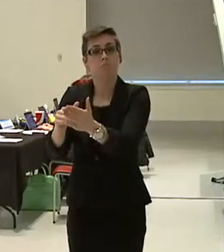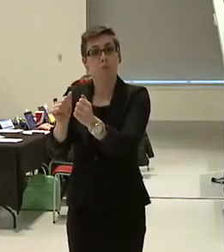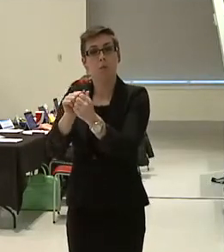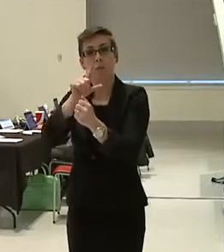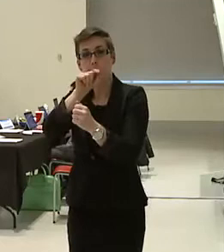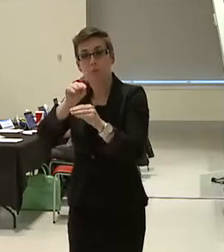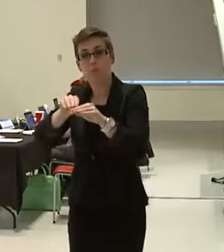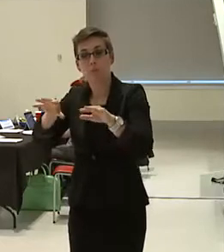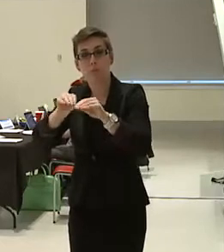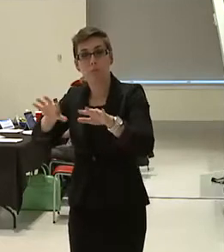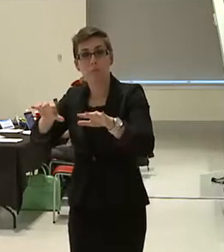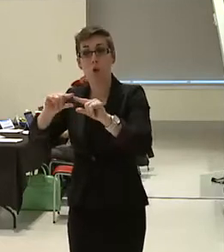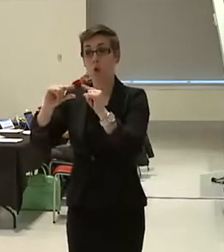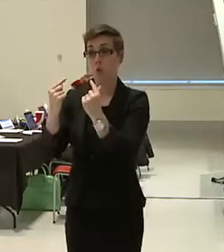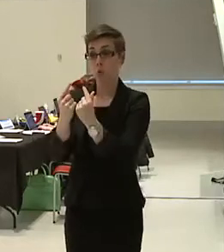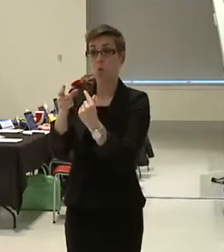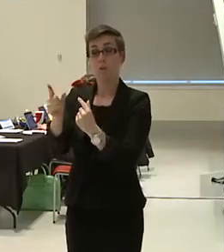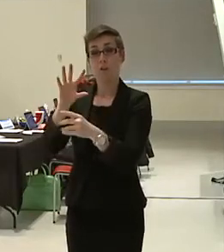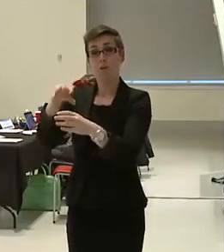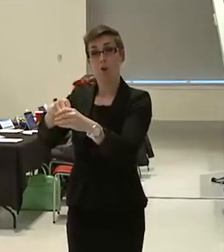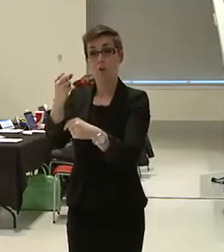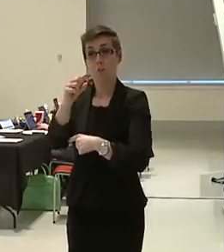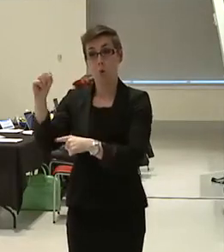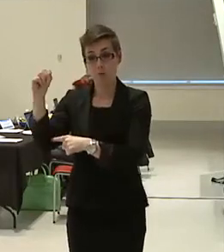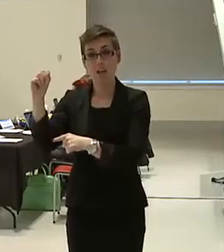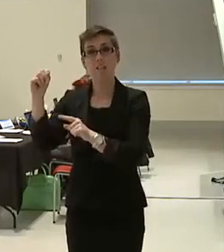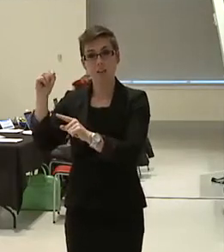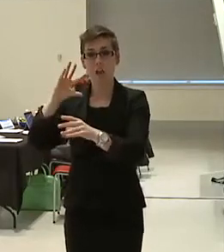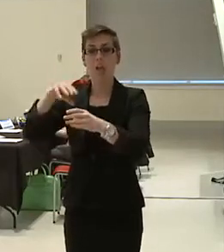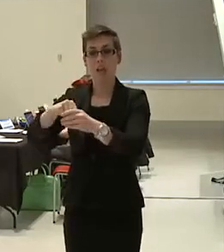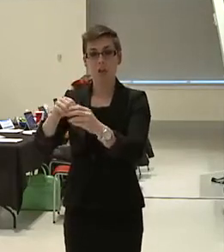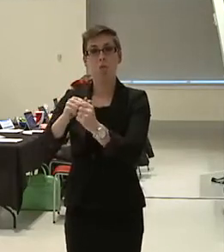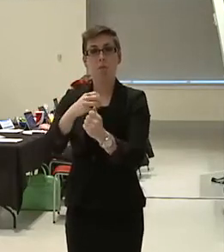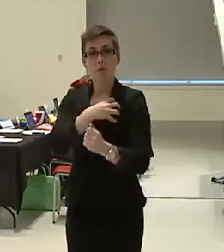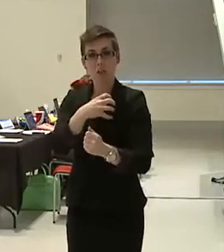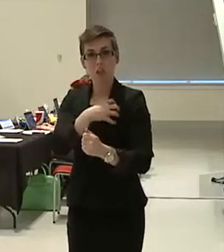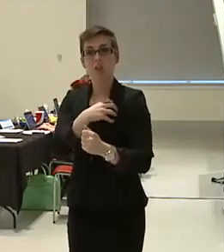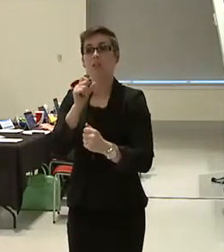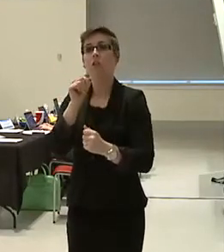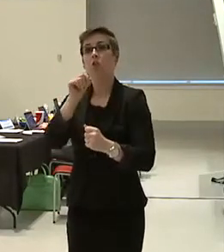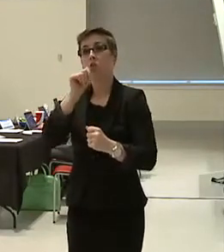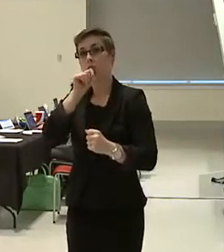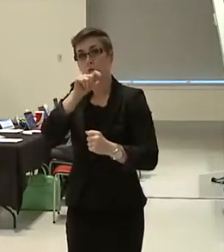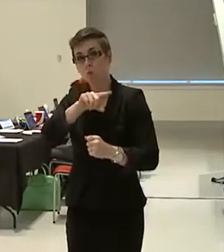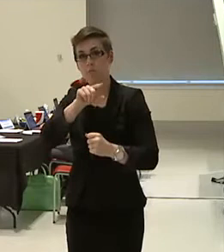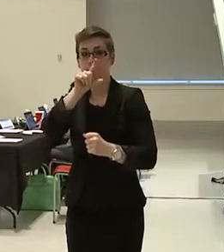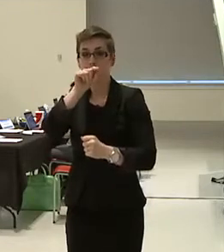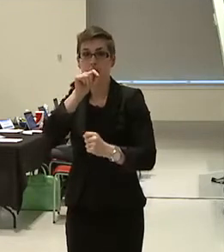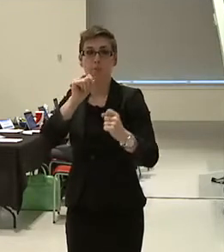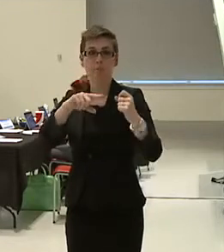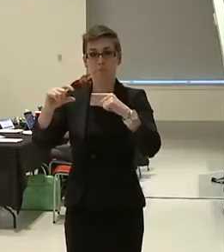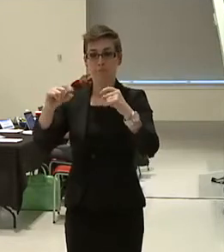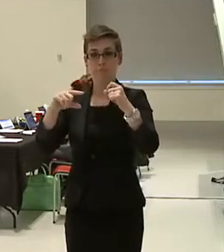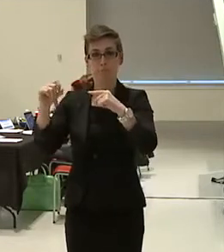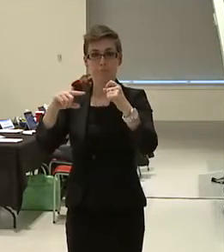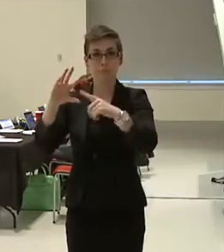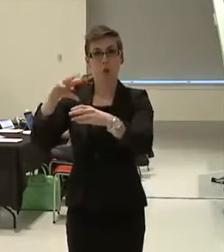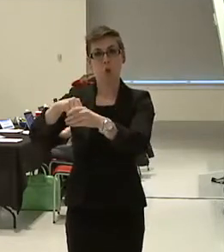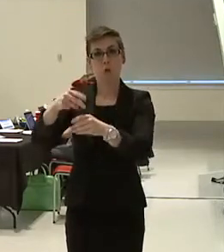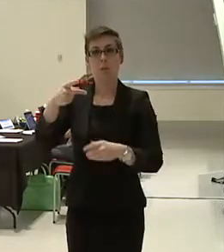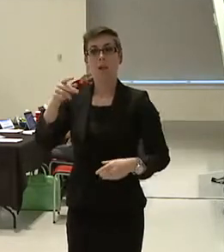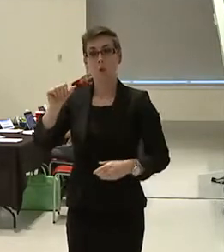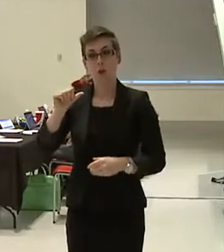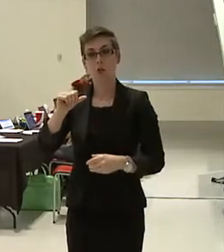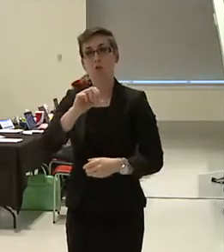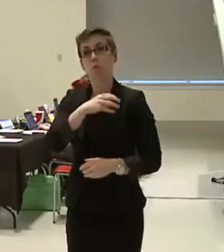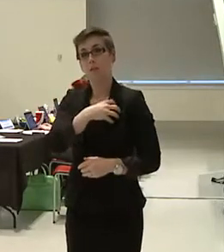the protest engaged with the police department, retweeting some of the department's messaging and including the Palo Alto Police Department in their